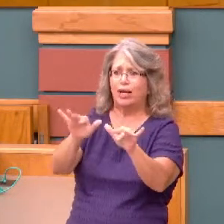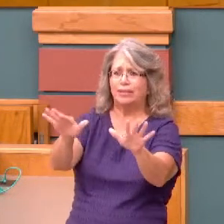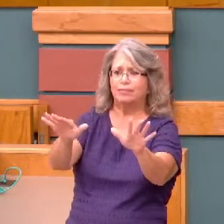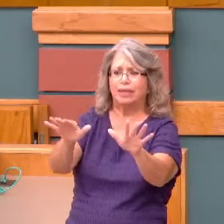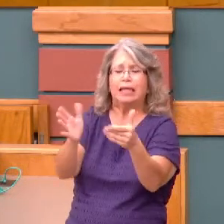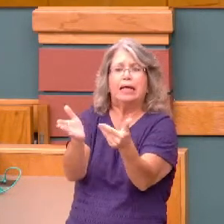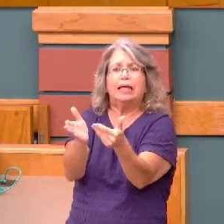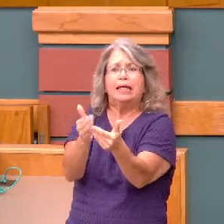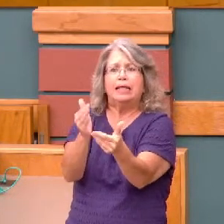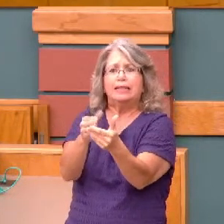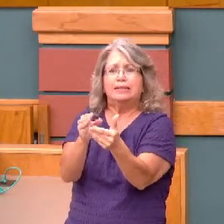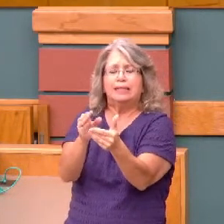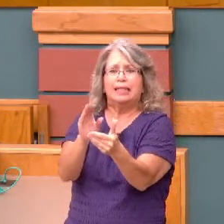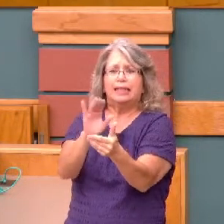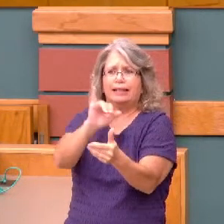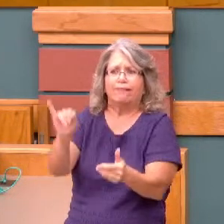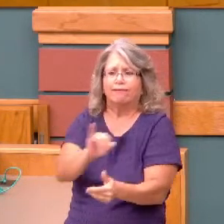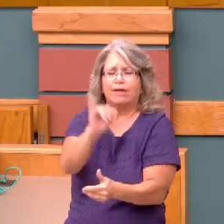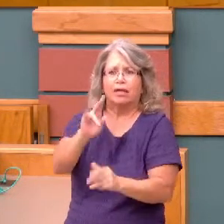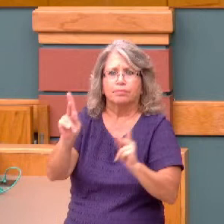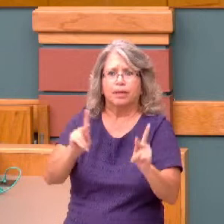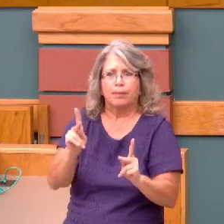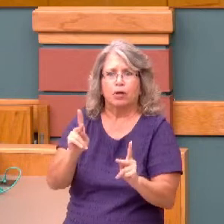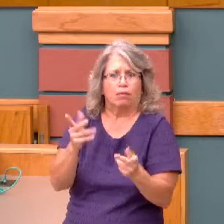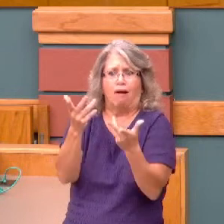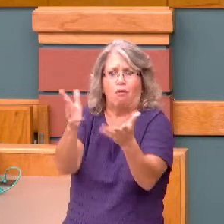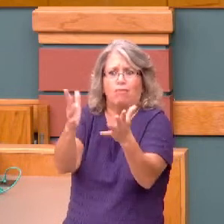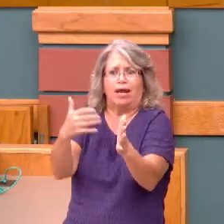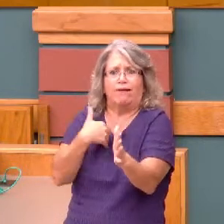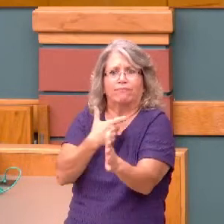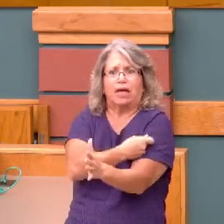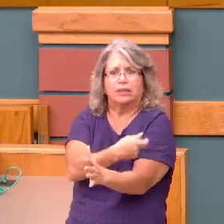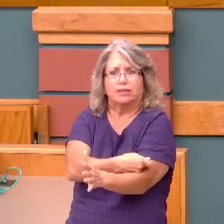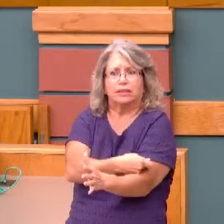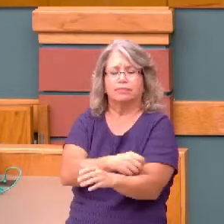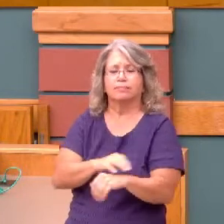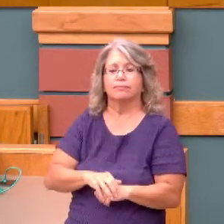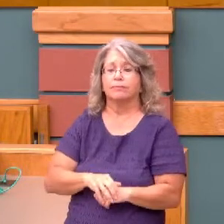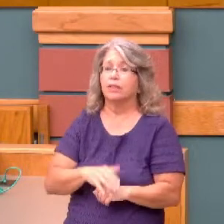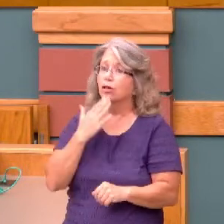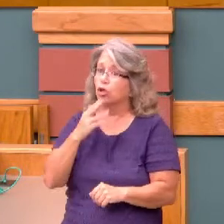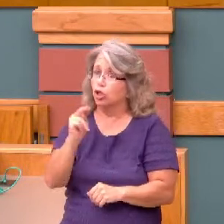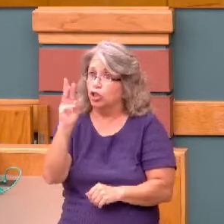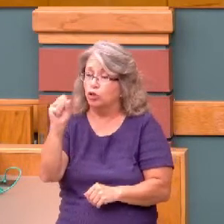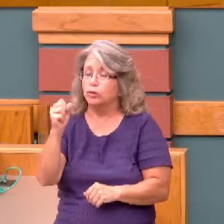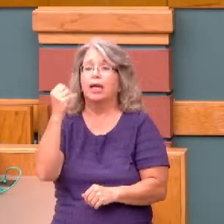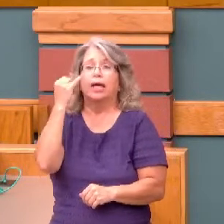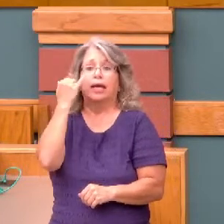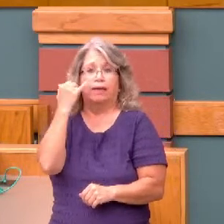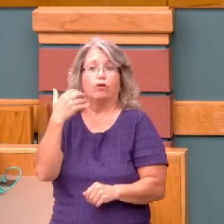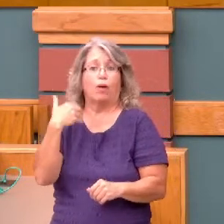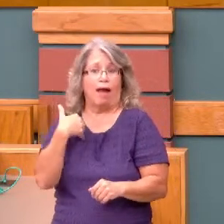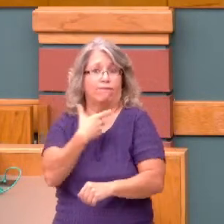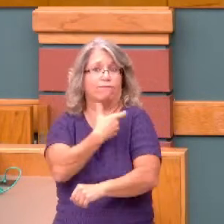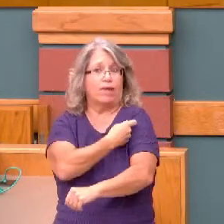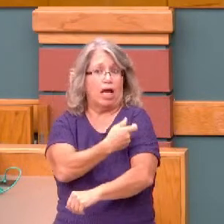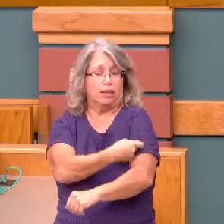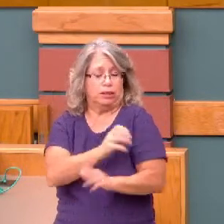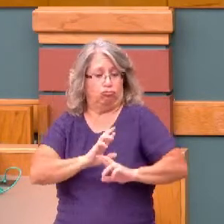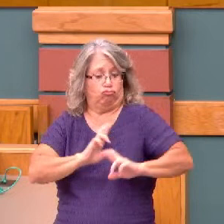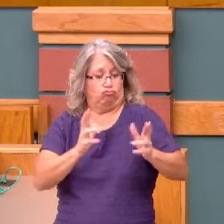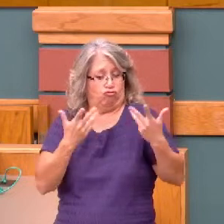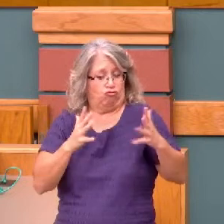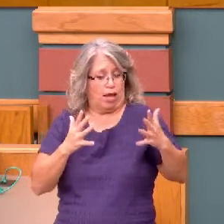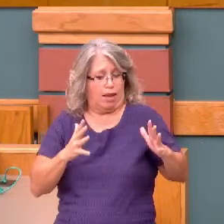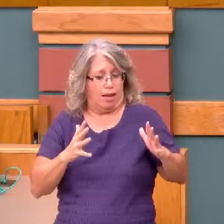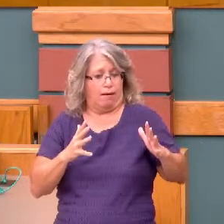even vaccinated. The good news is that those who are infected and vaccinated often have these mild symptoms or